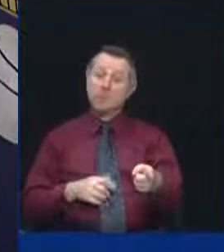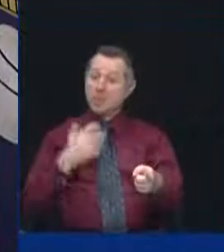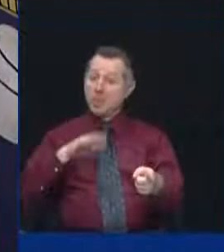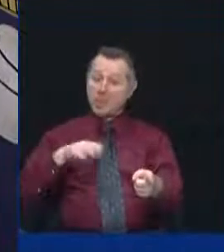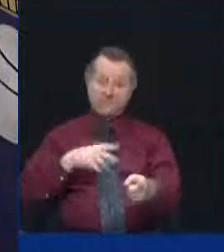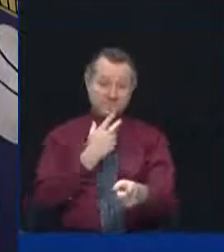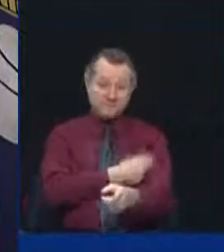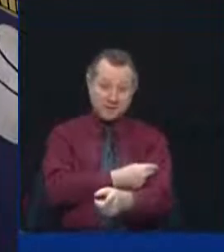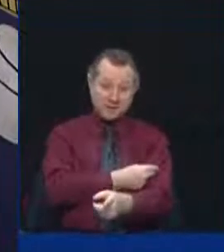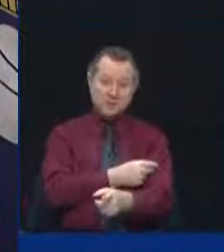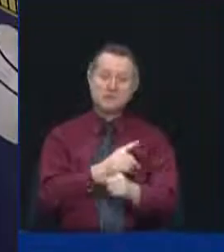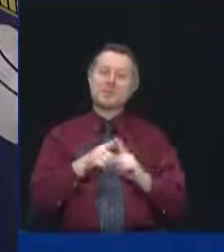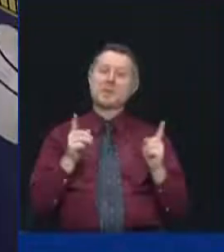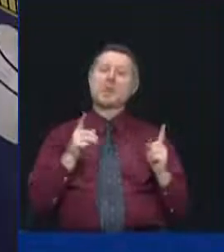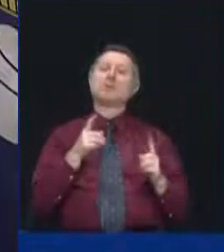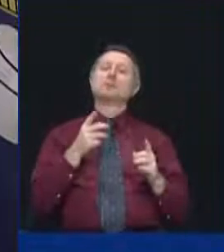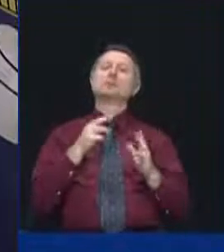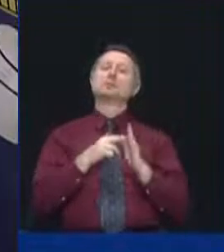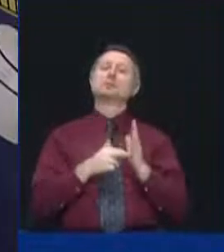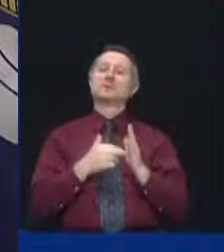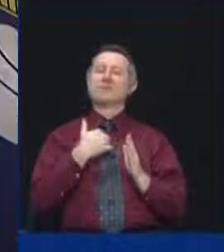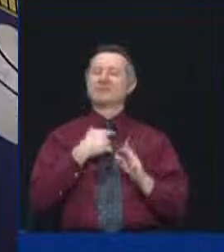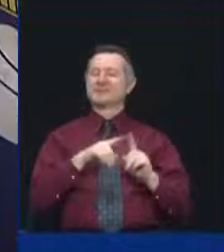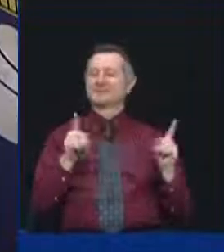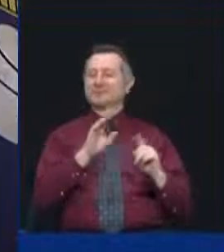are based on public health